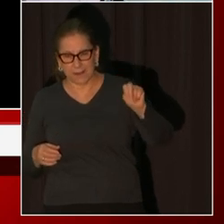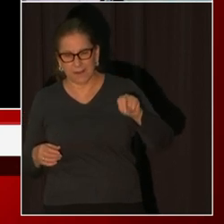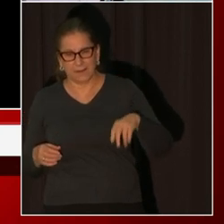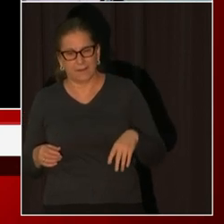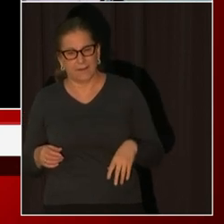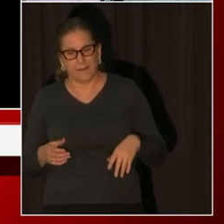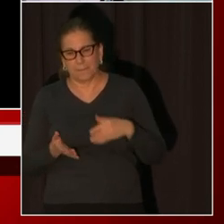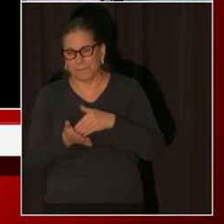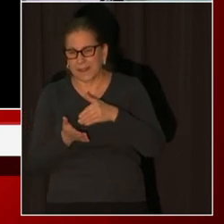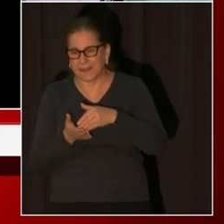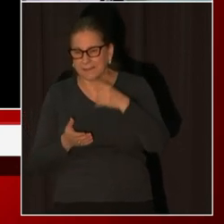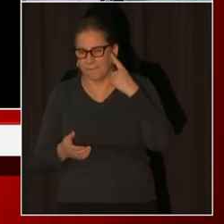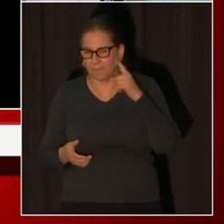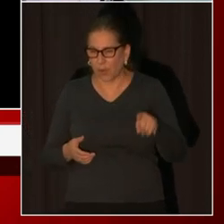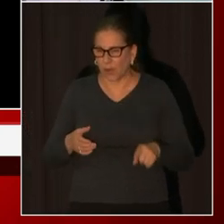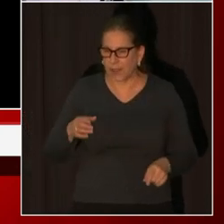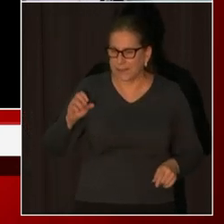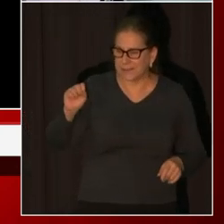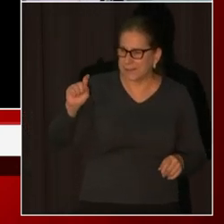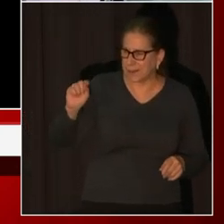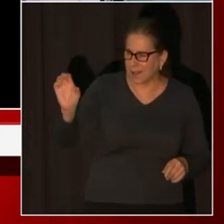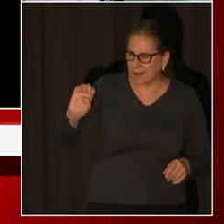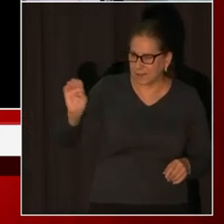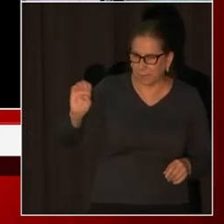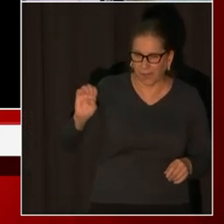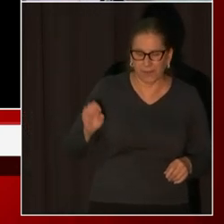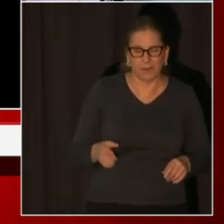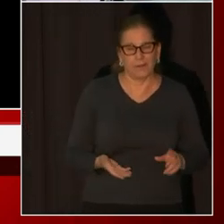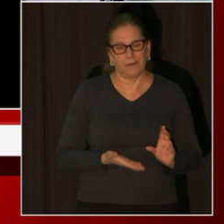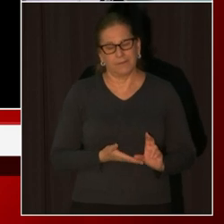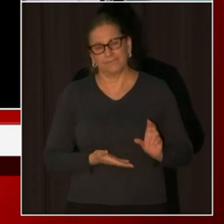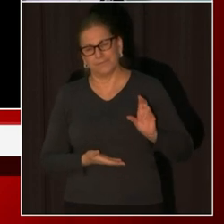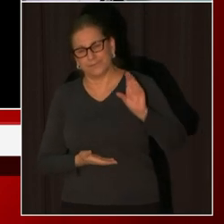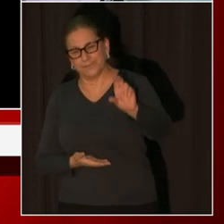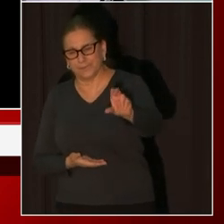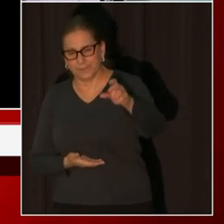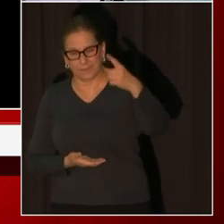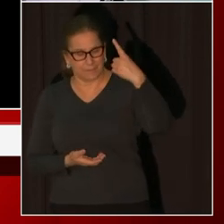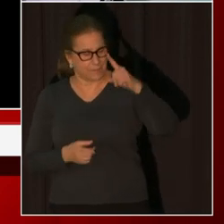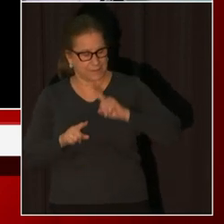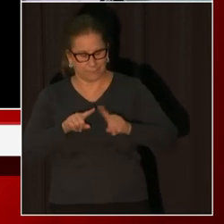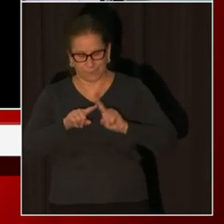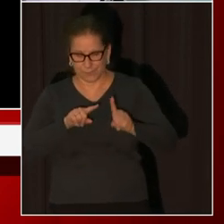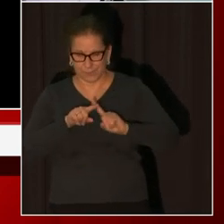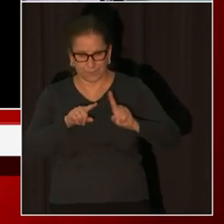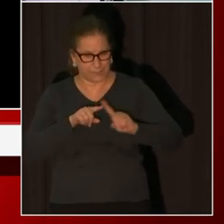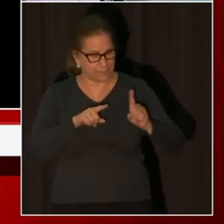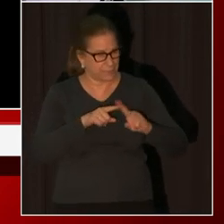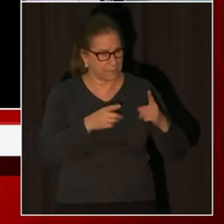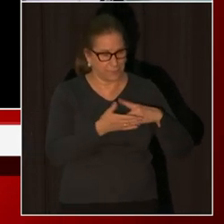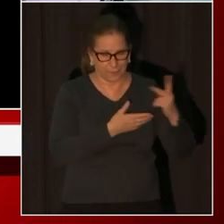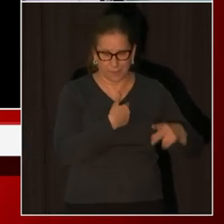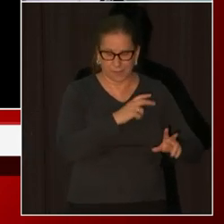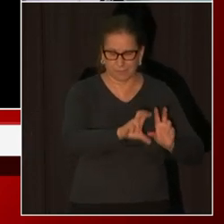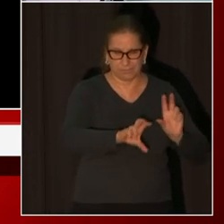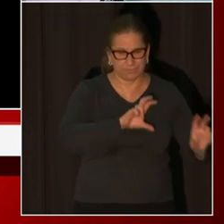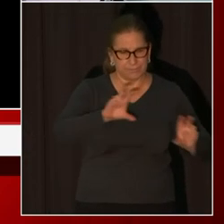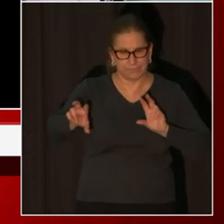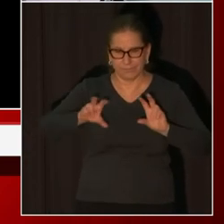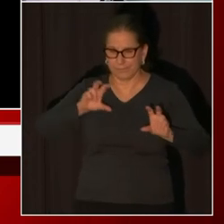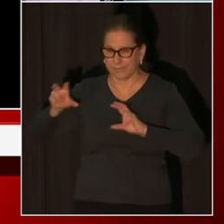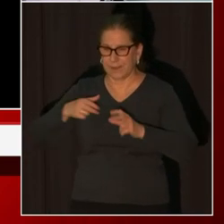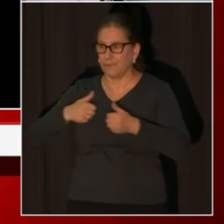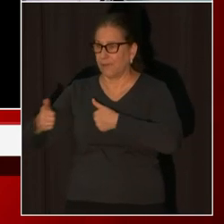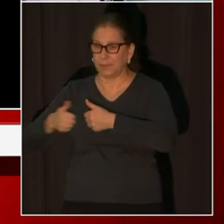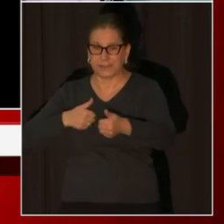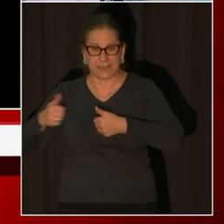Elizabeth's, and $14.5 million to continue progress at Hill East. In the transportation and environment category, there's